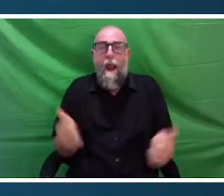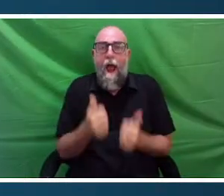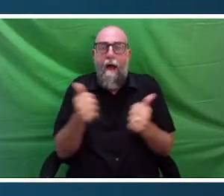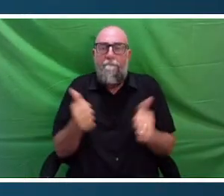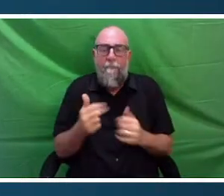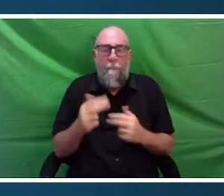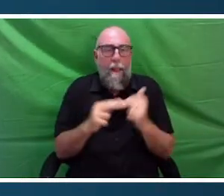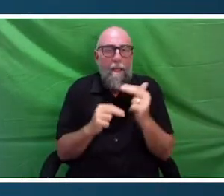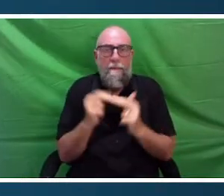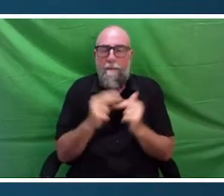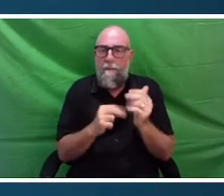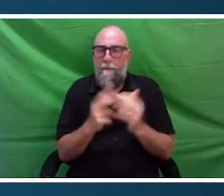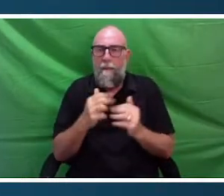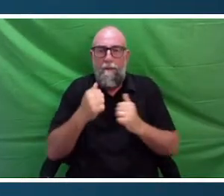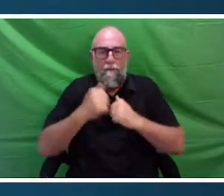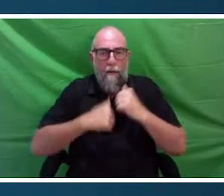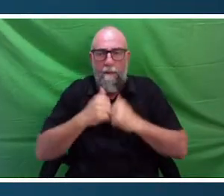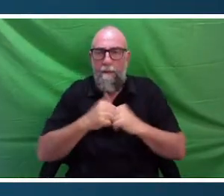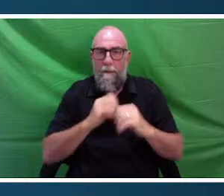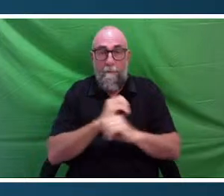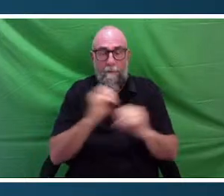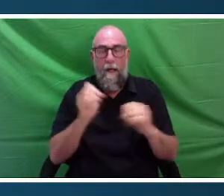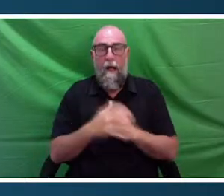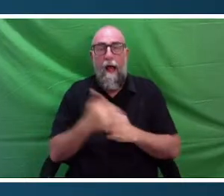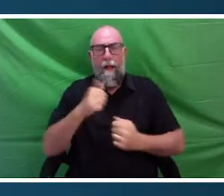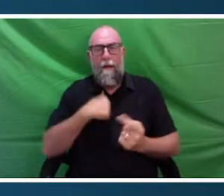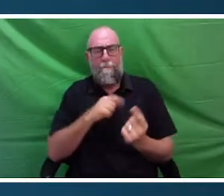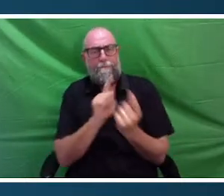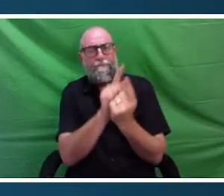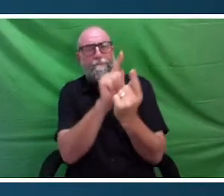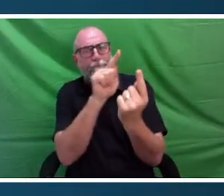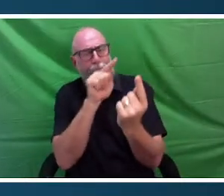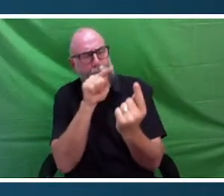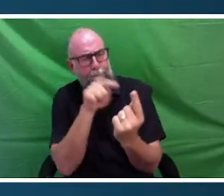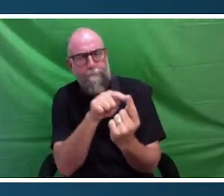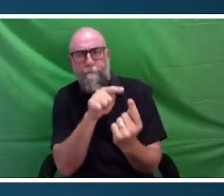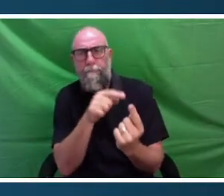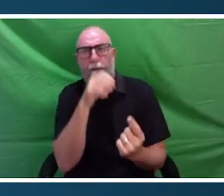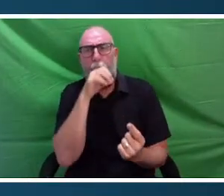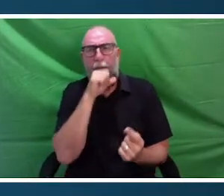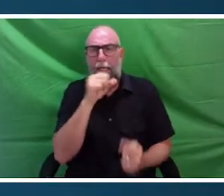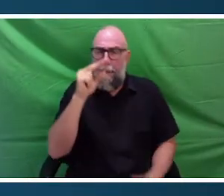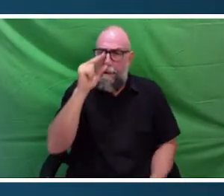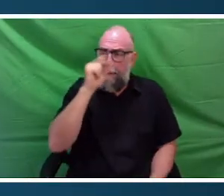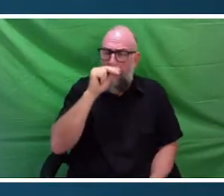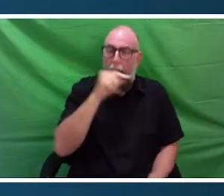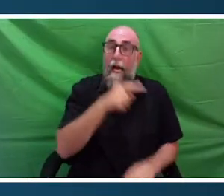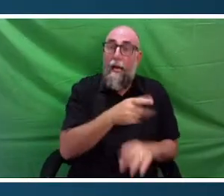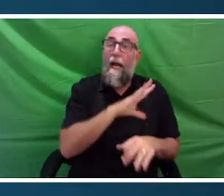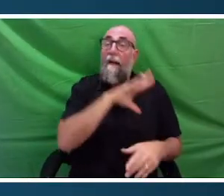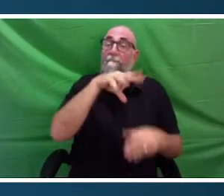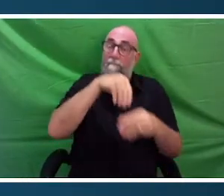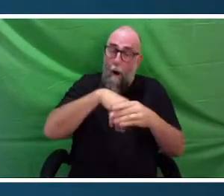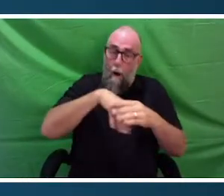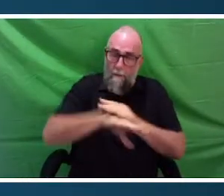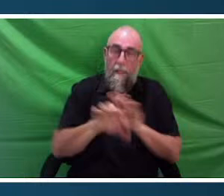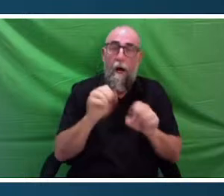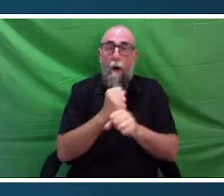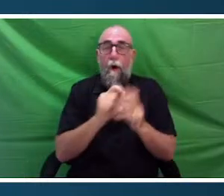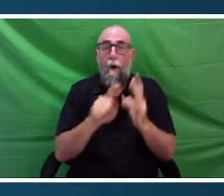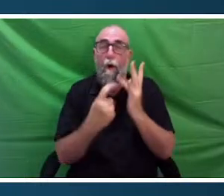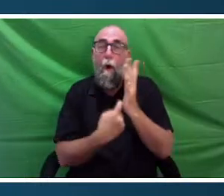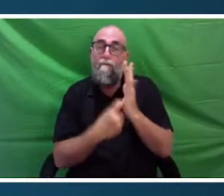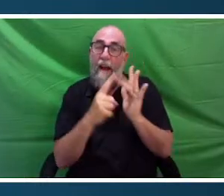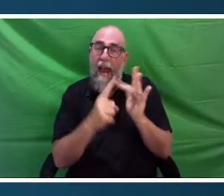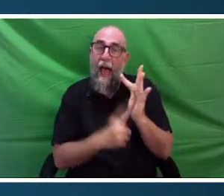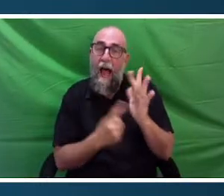There, I met a young man who had been wounded while fighting for a guerrilla group. I had the opportunity to ask